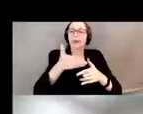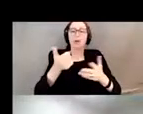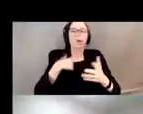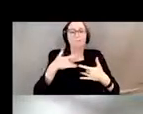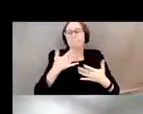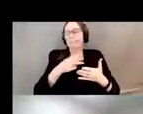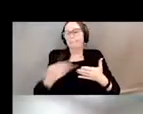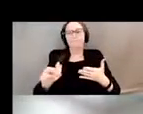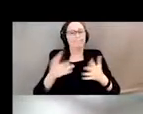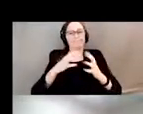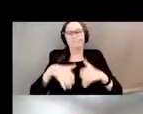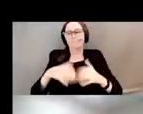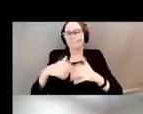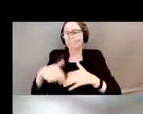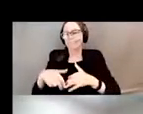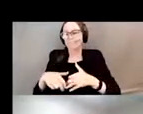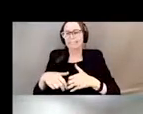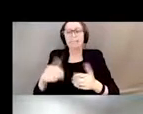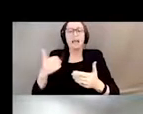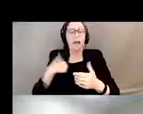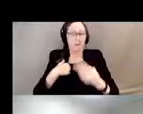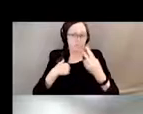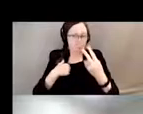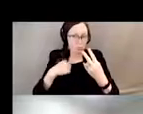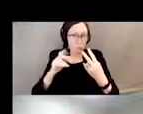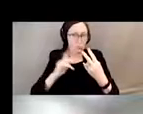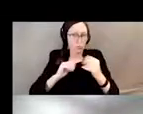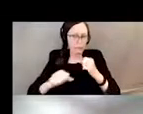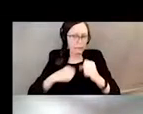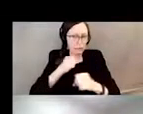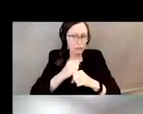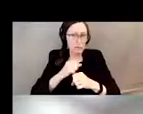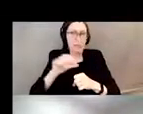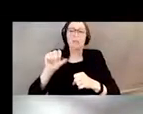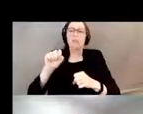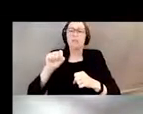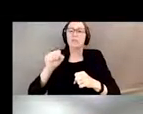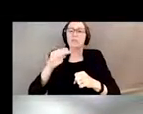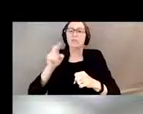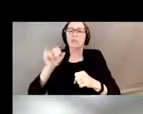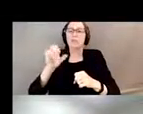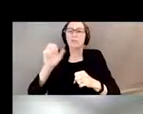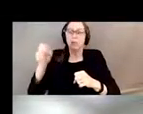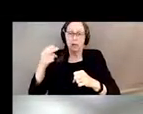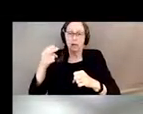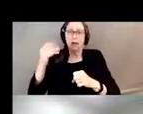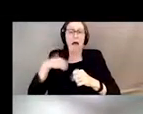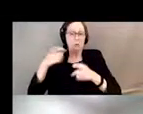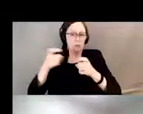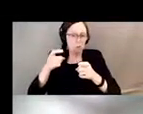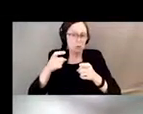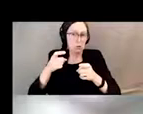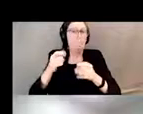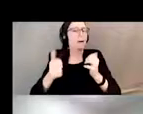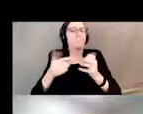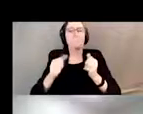Now, you have 2 years where Shah Shuja is in control. He is technically the king of Afghanistan, but the majority of the people